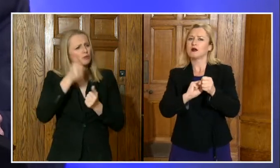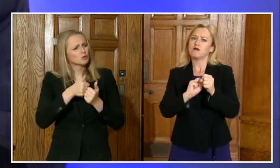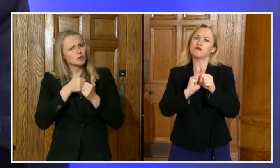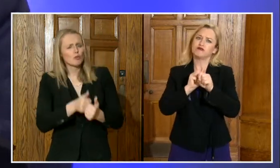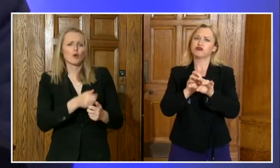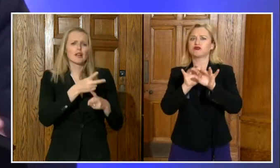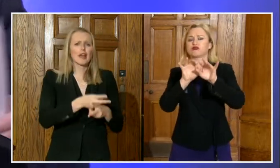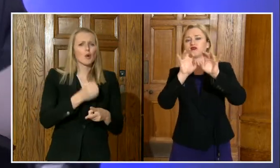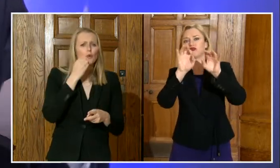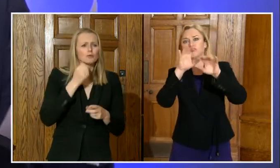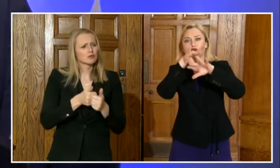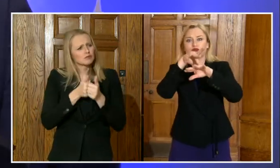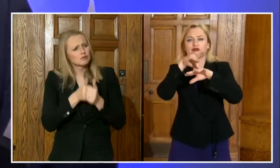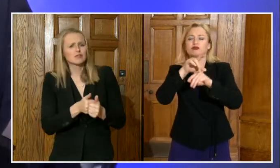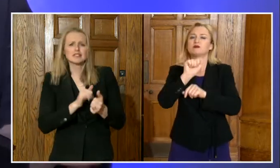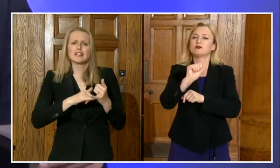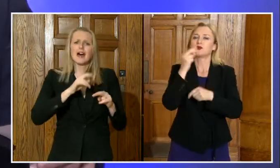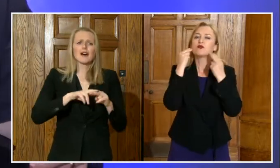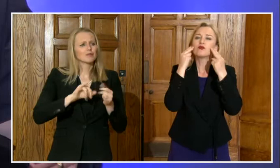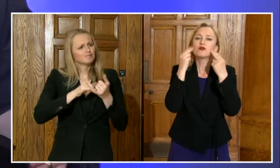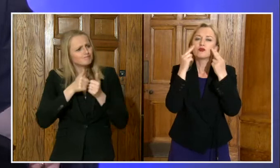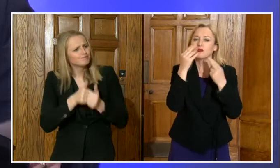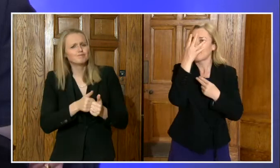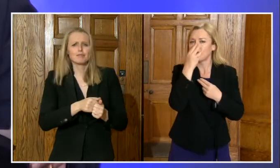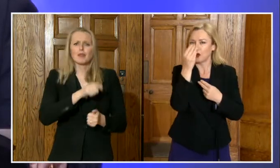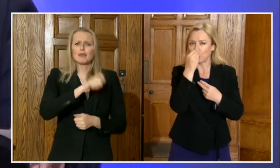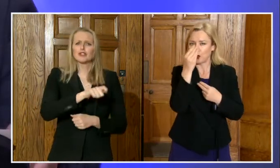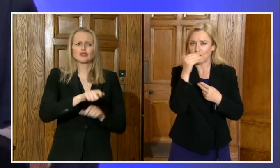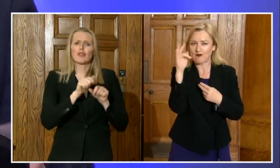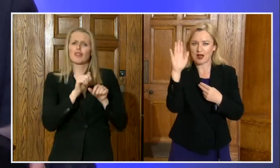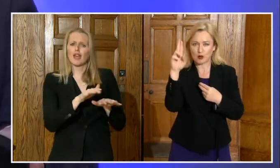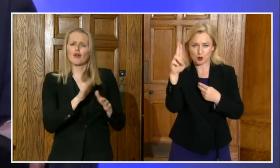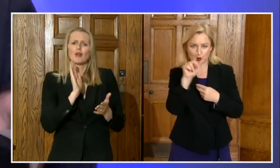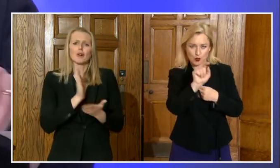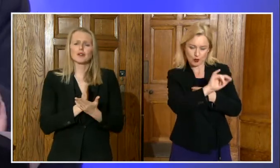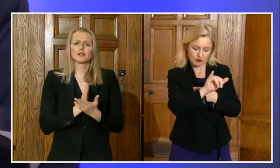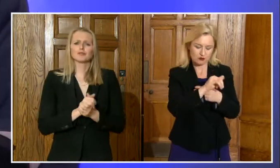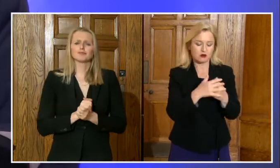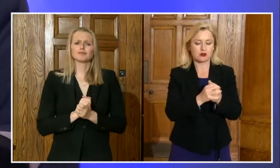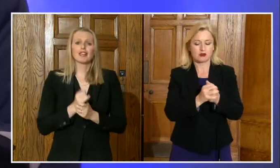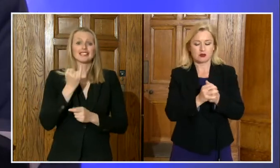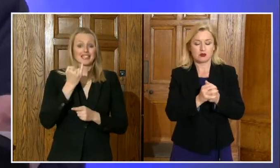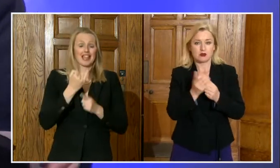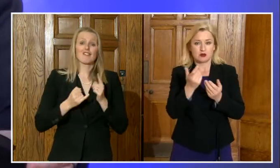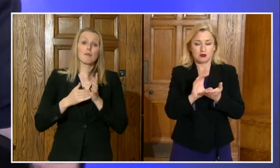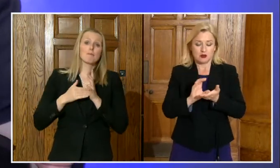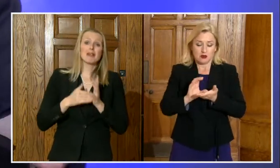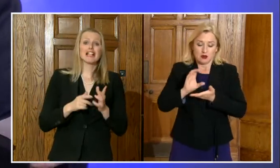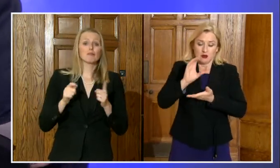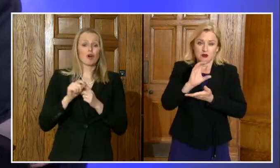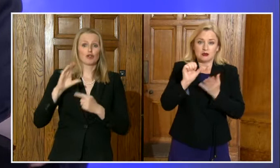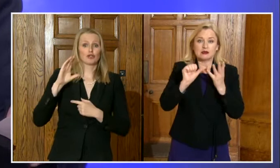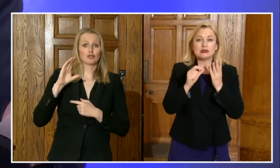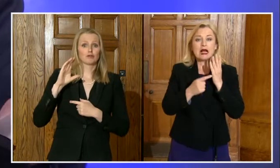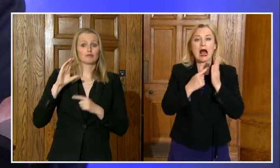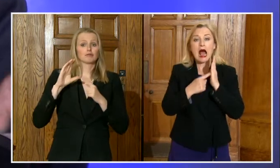residents and staff within them is being done. There has been a £6.5 million package of additional support put in